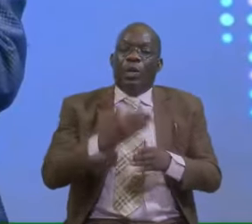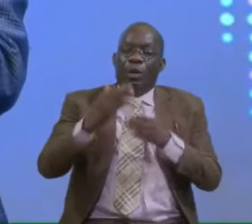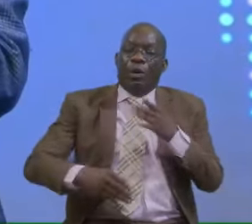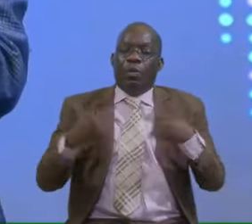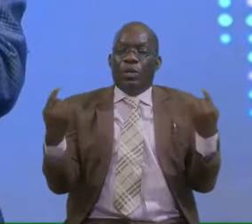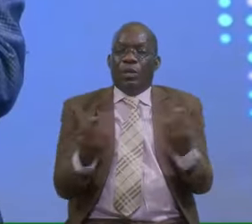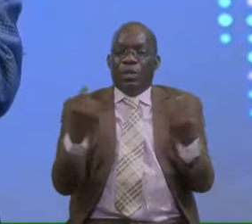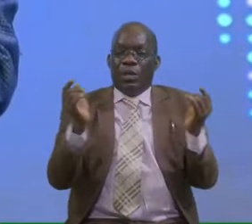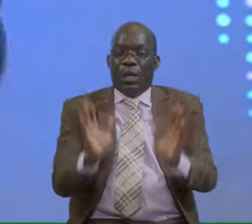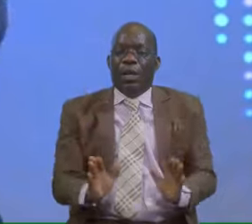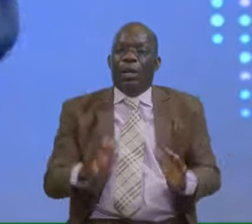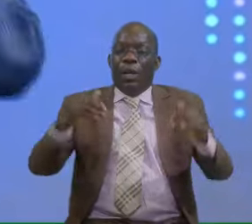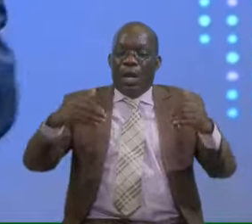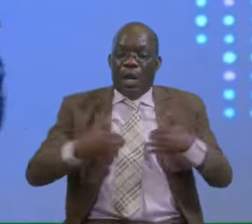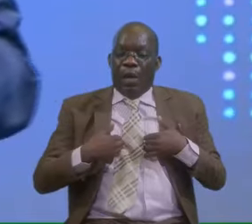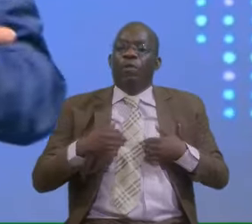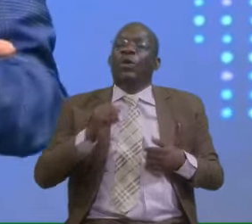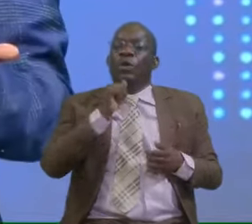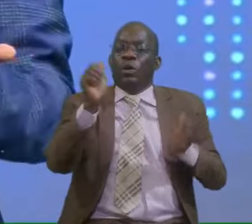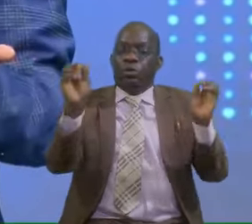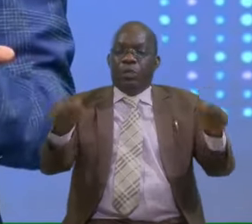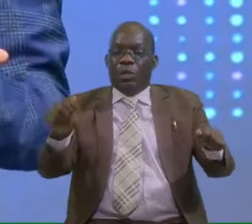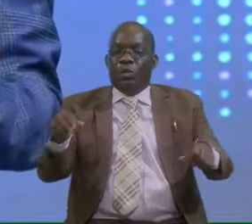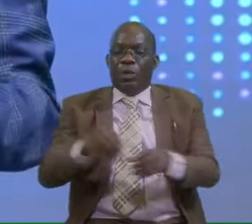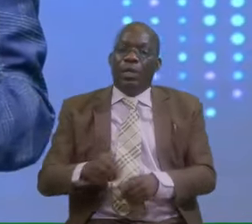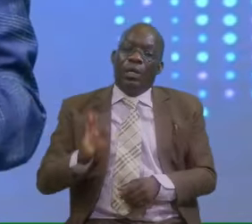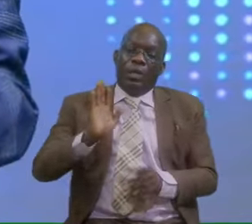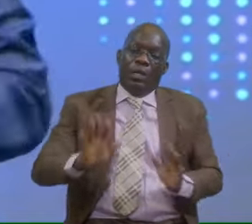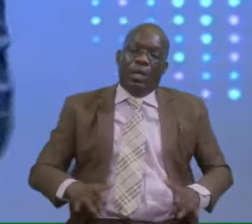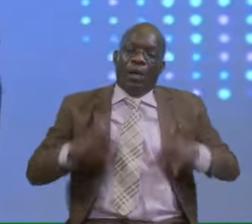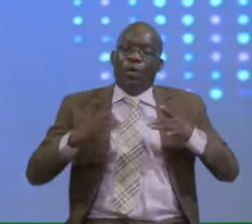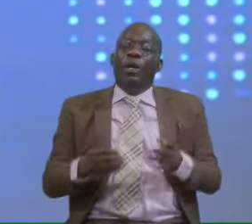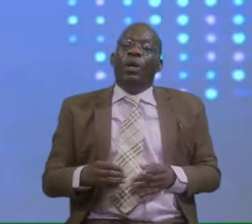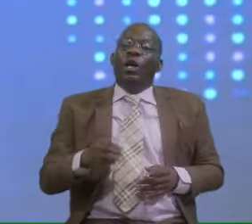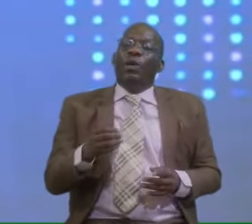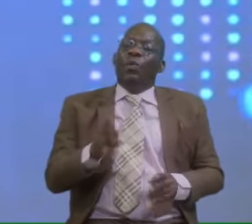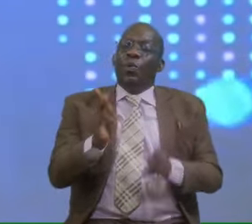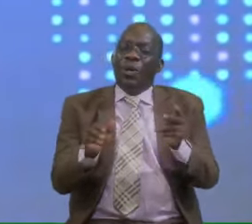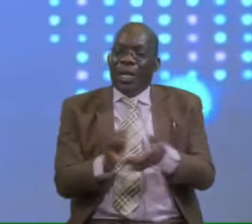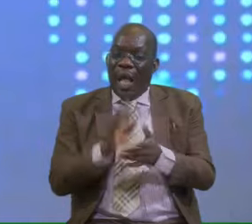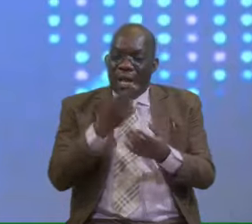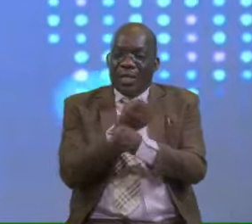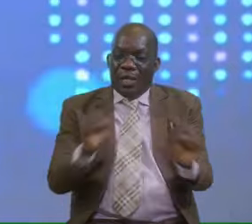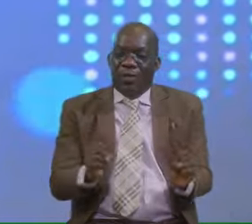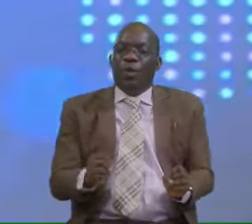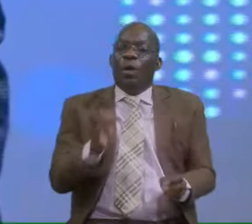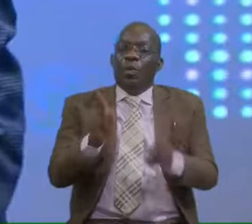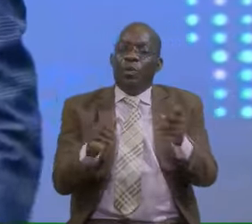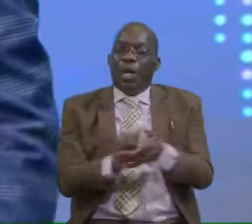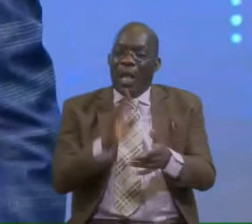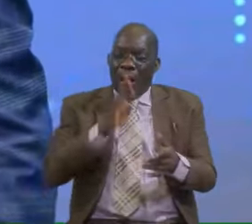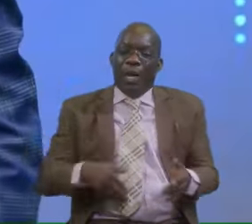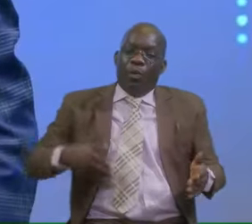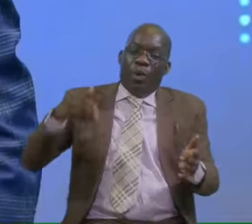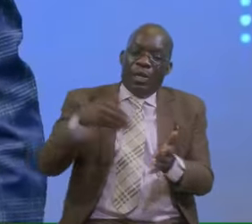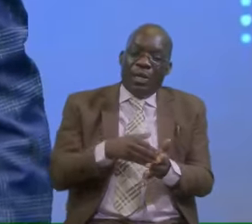has impossibility in his life. Even those who are saved, those who are born again, those who are children of God,